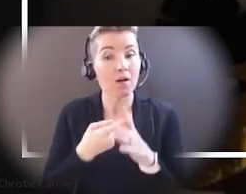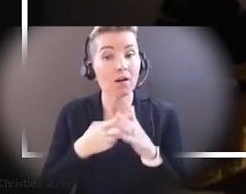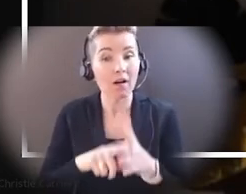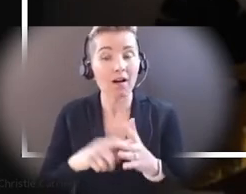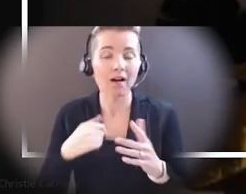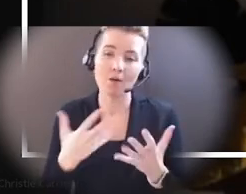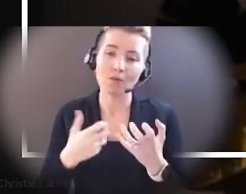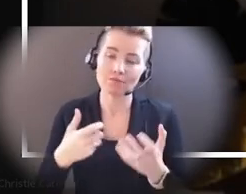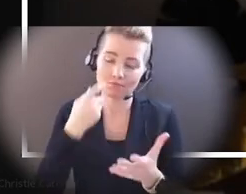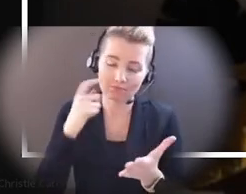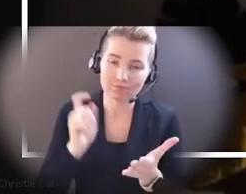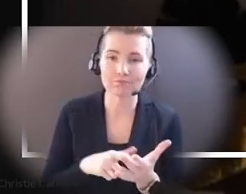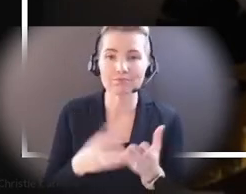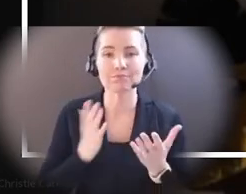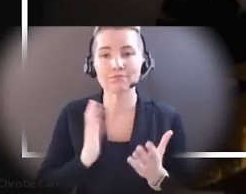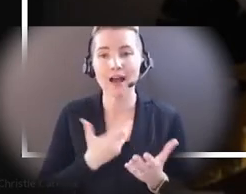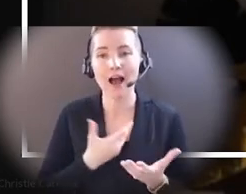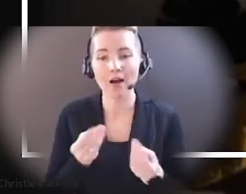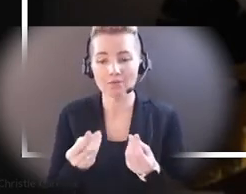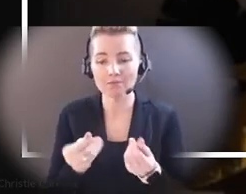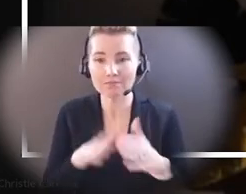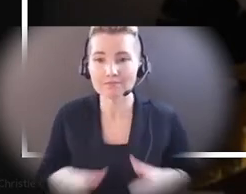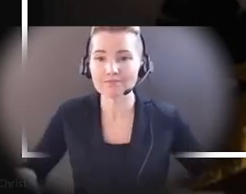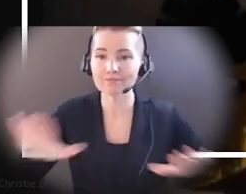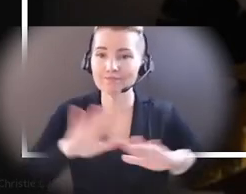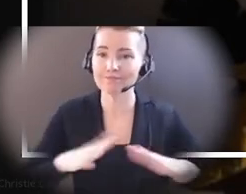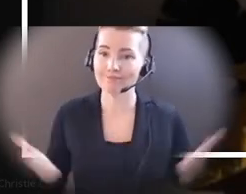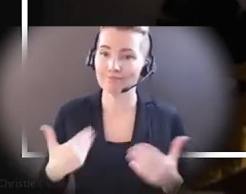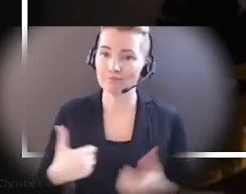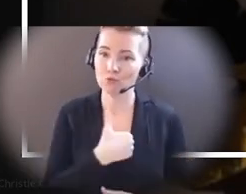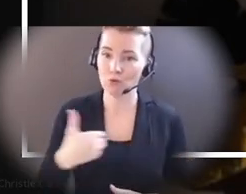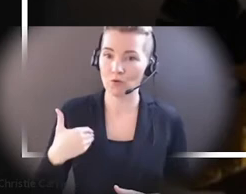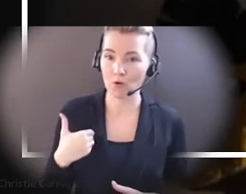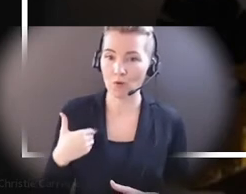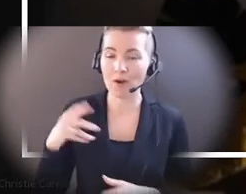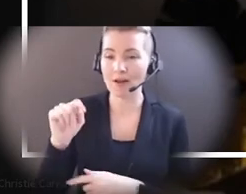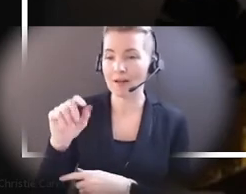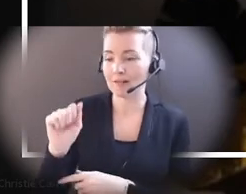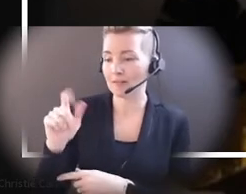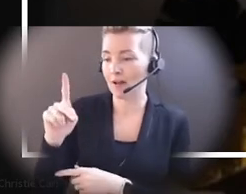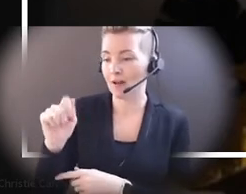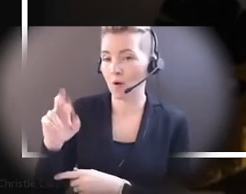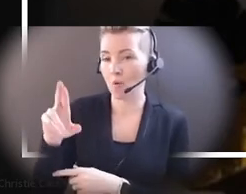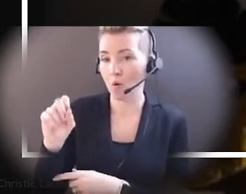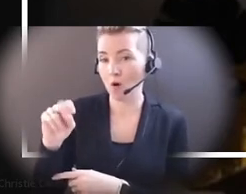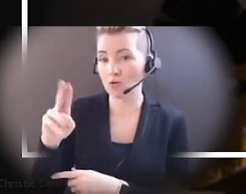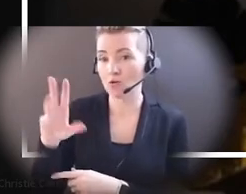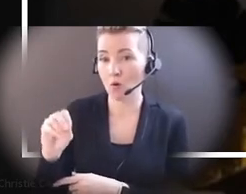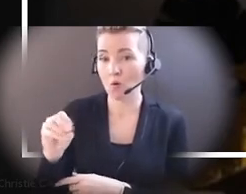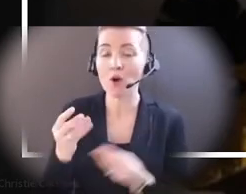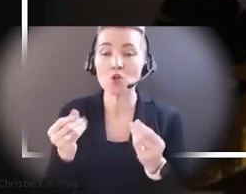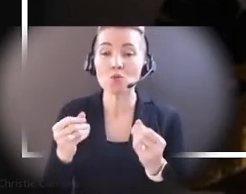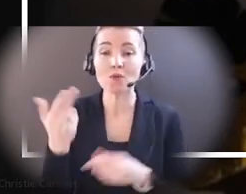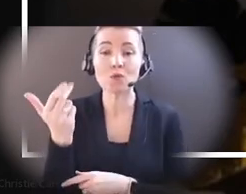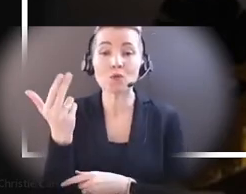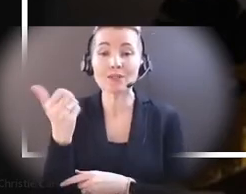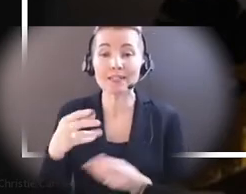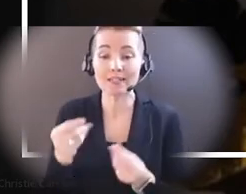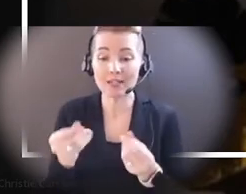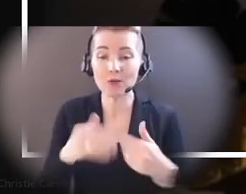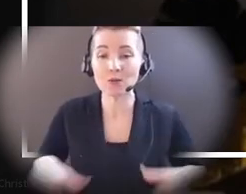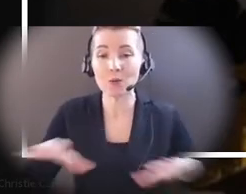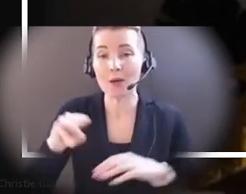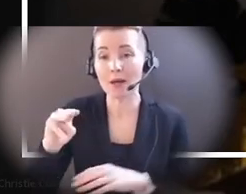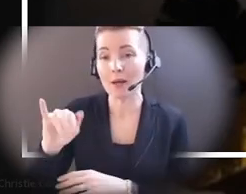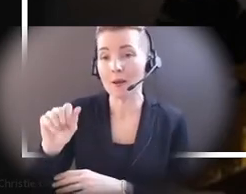land that we are on here in Toronto. Toronto, or Tokoronto, is Treaty 13 territory of the Mississaugas of the